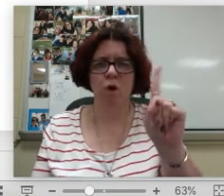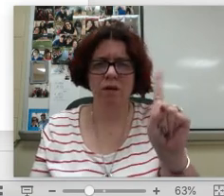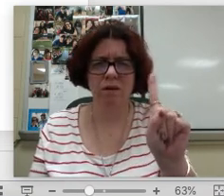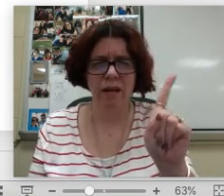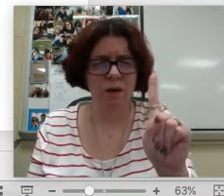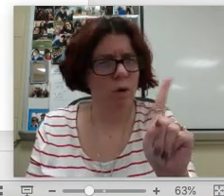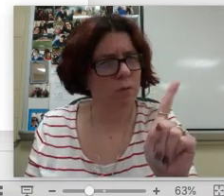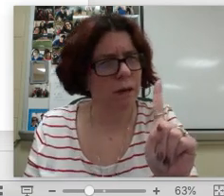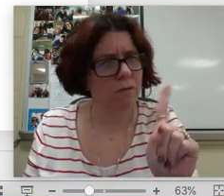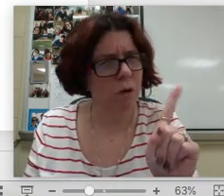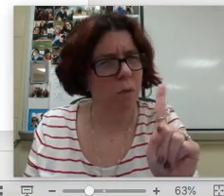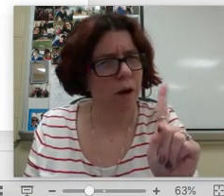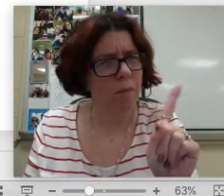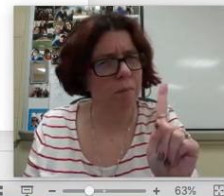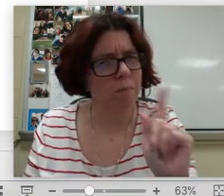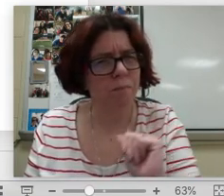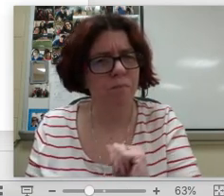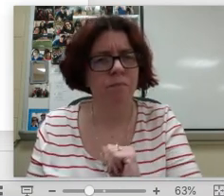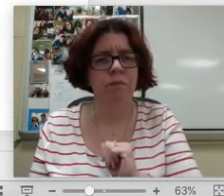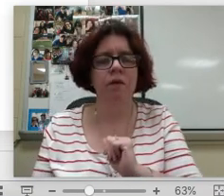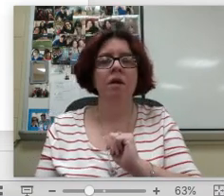Take a 1 and it wiggles back and forth. Where?